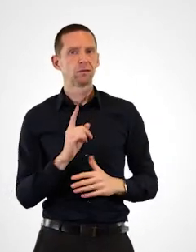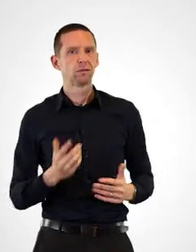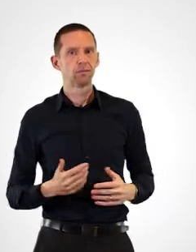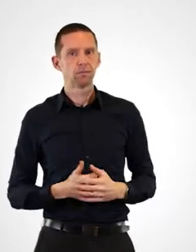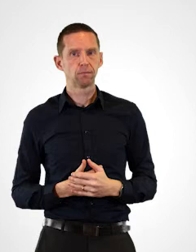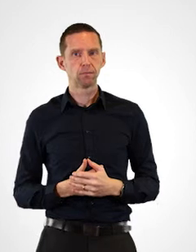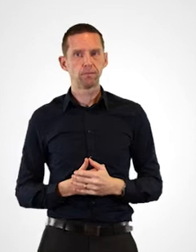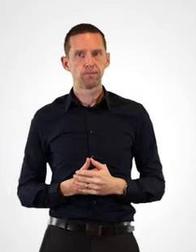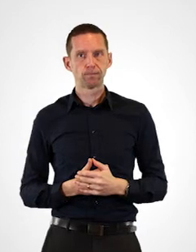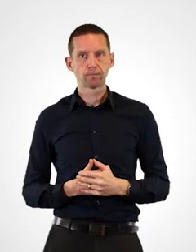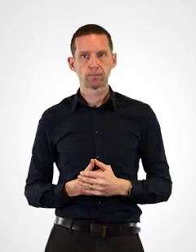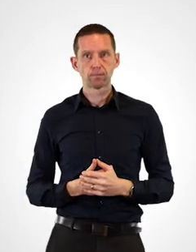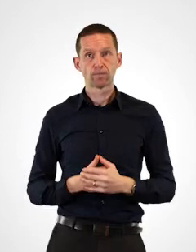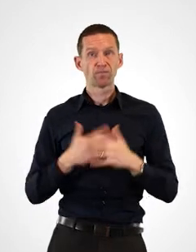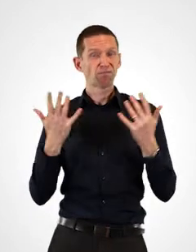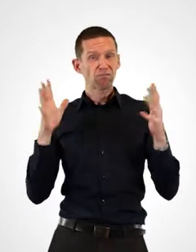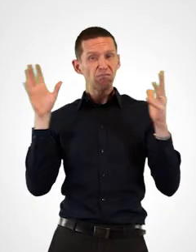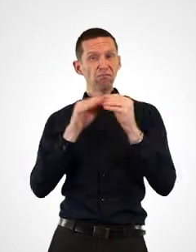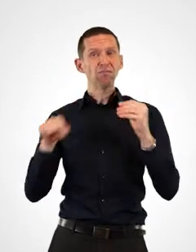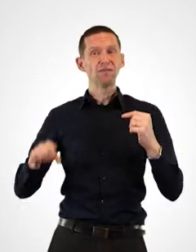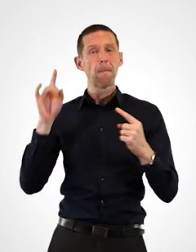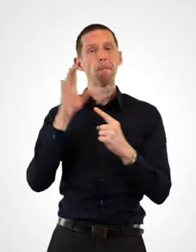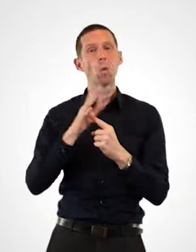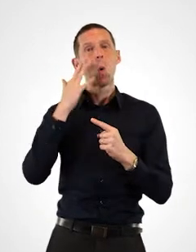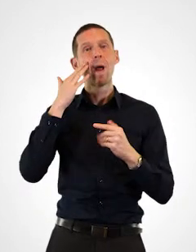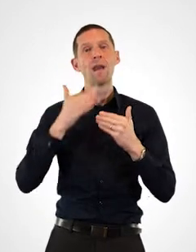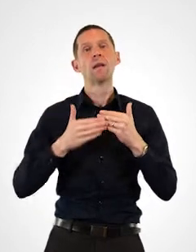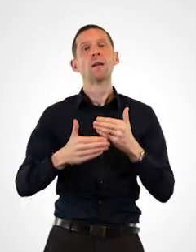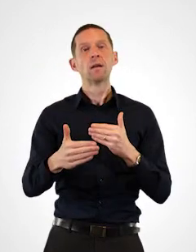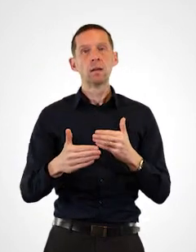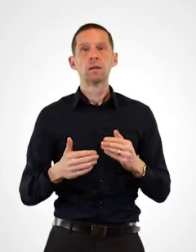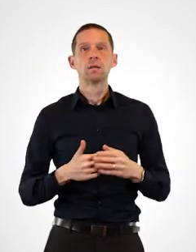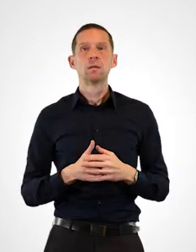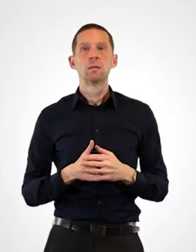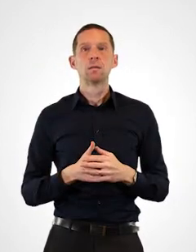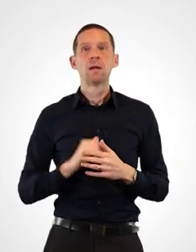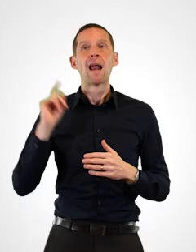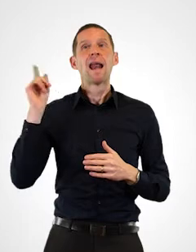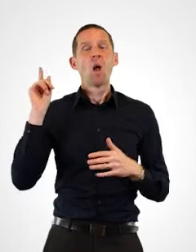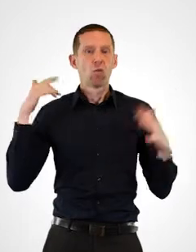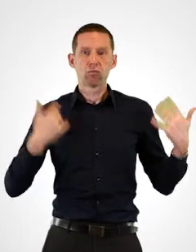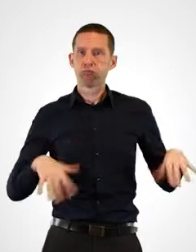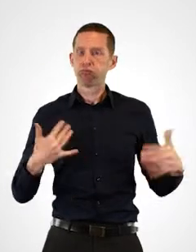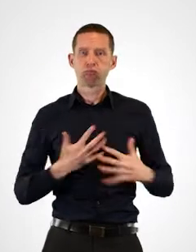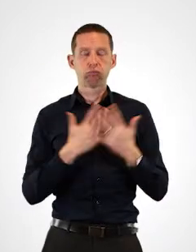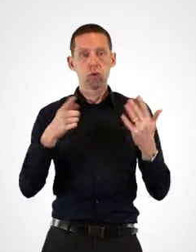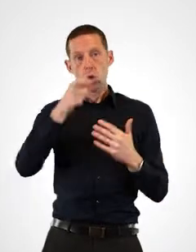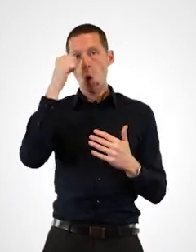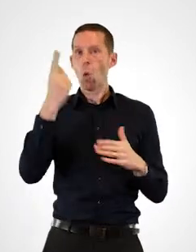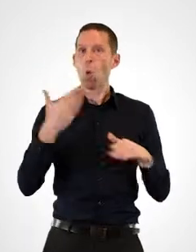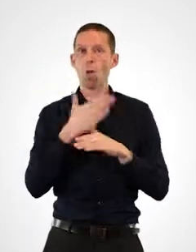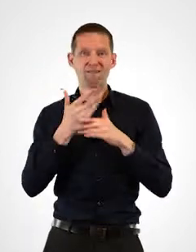of this is most important, we would suggest now, at a time in our field that is really earth-shattering. For those of us who've been